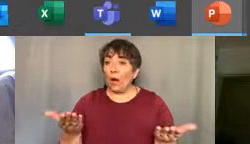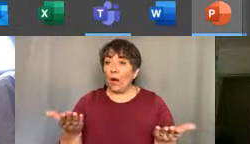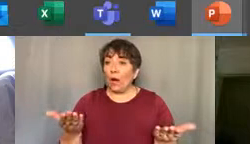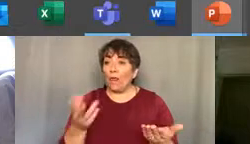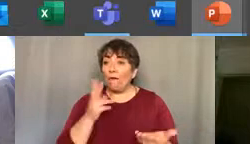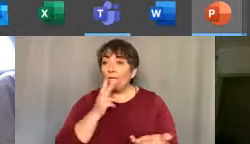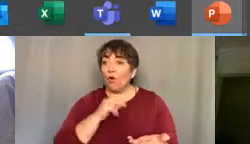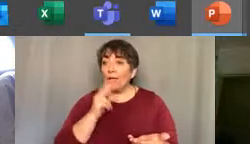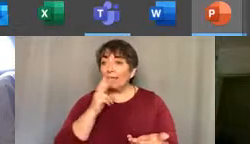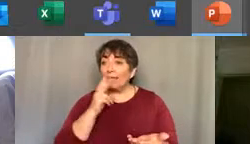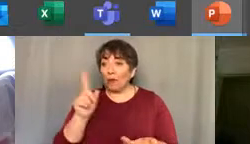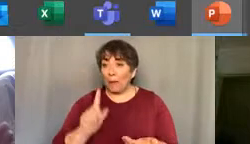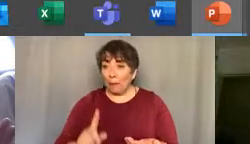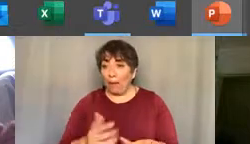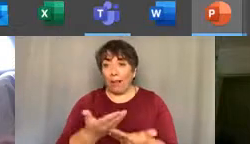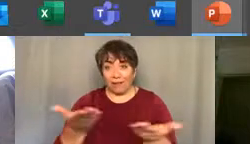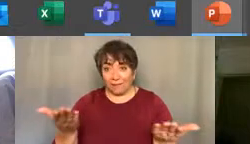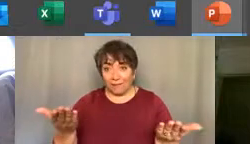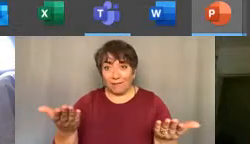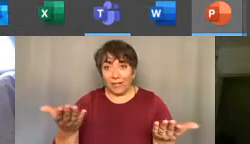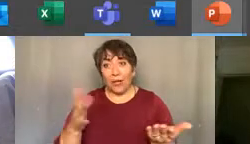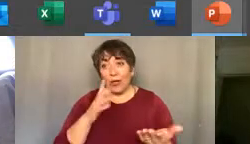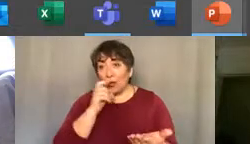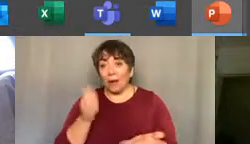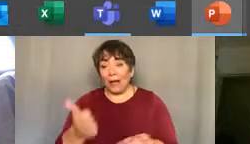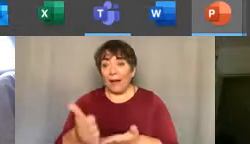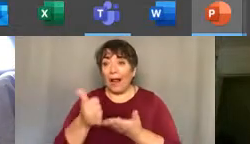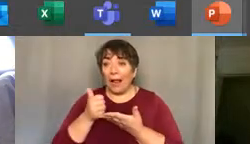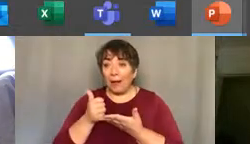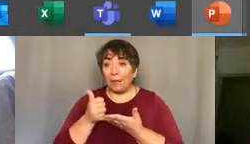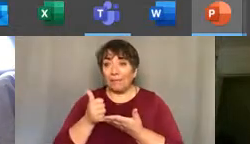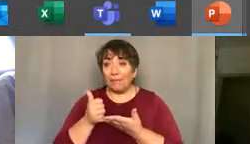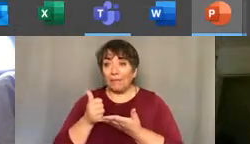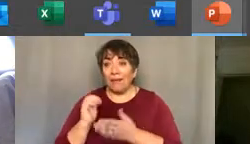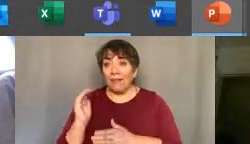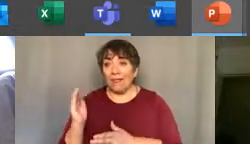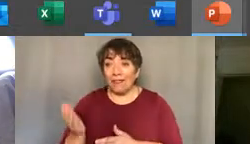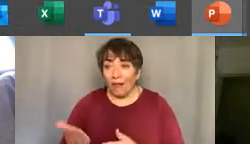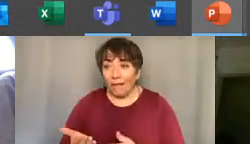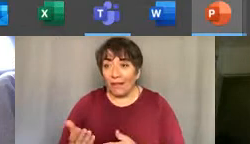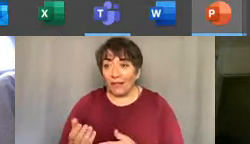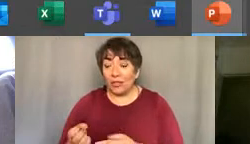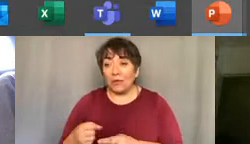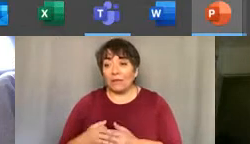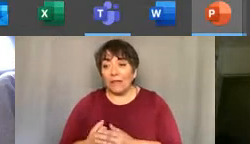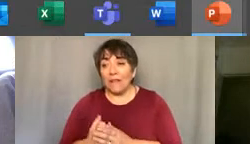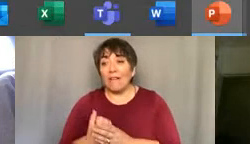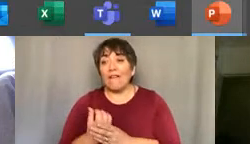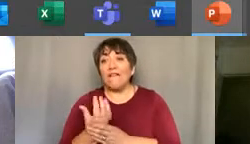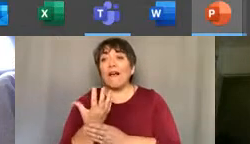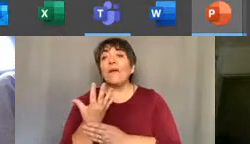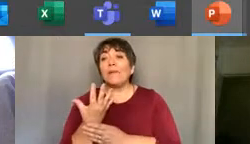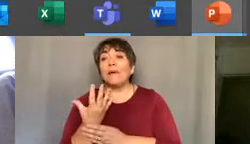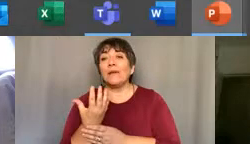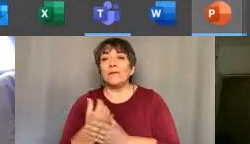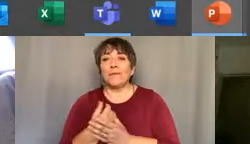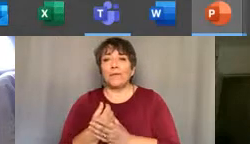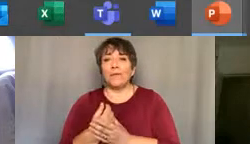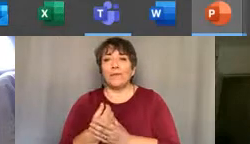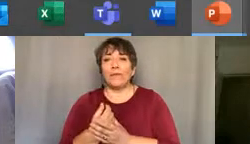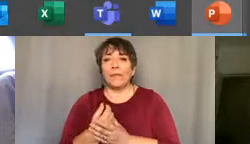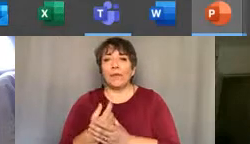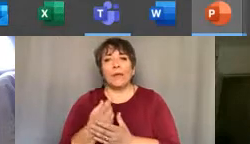and develop. So as I mentioned, we're not completely now offering our service to the whole population of